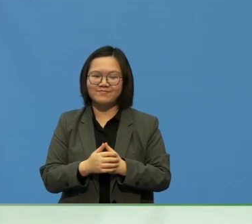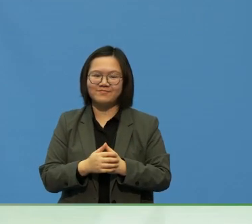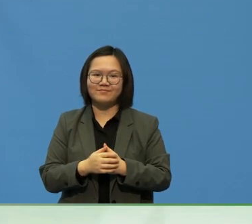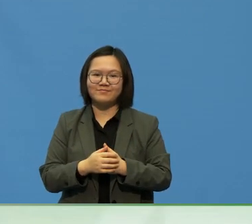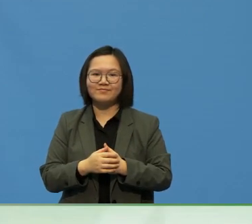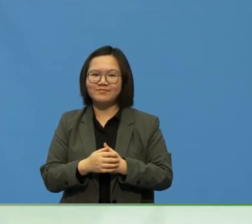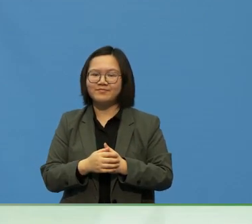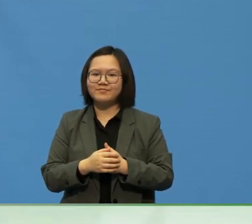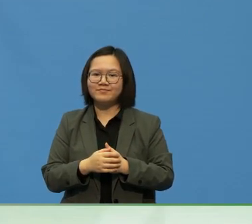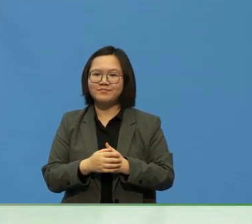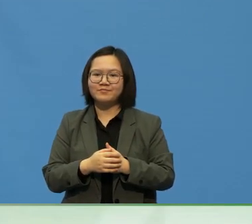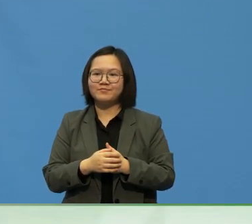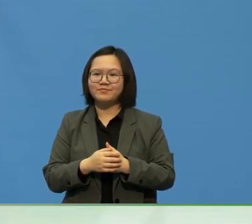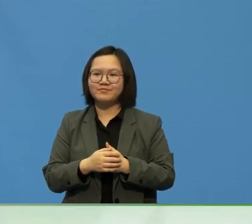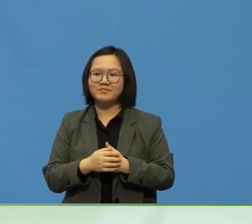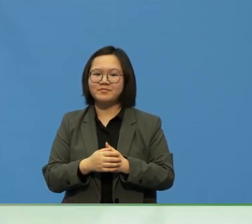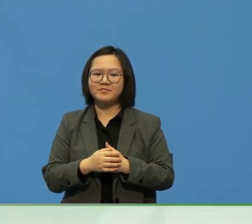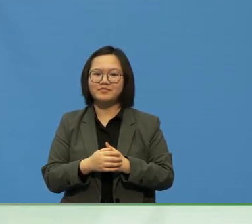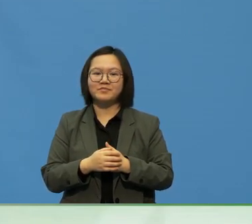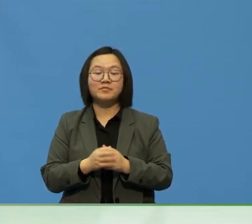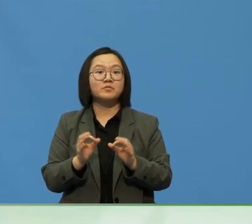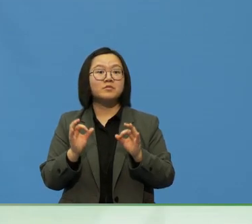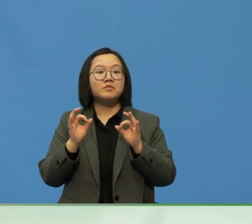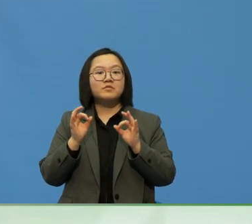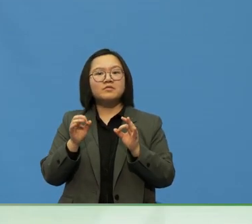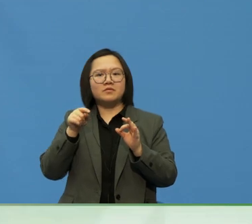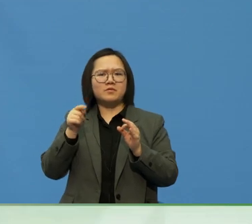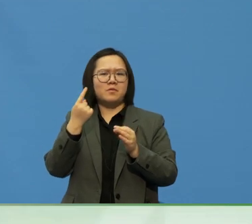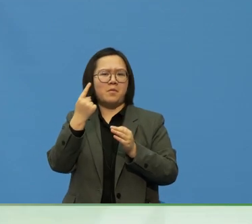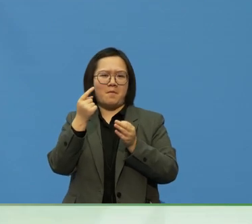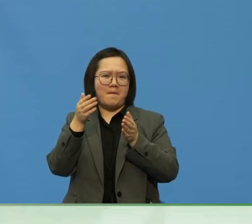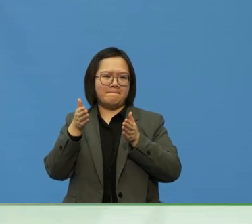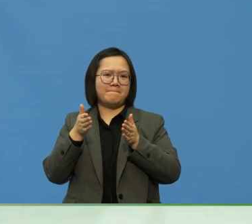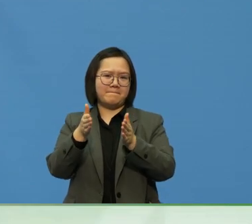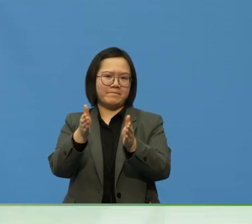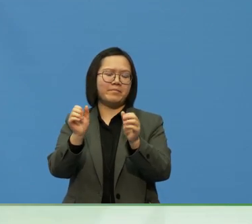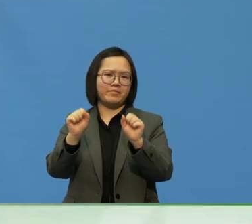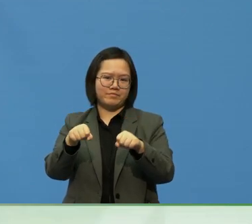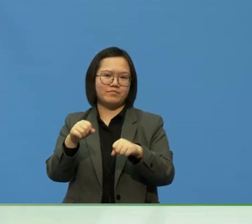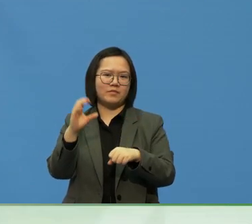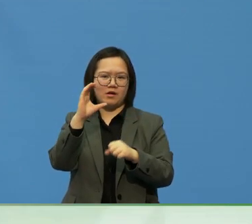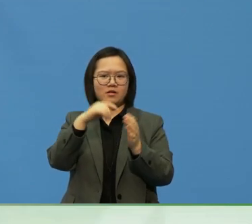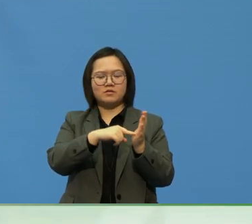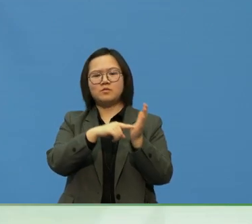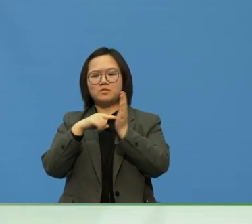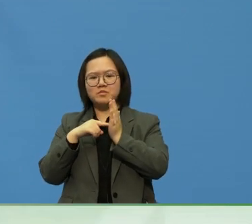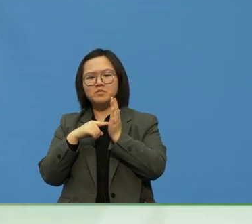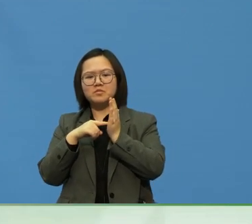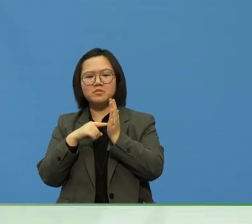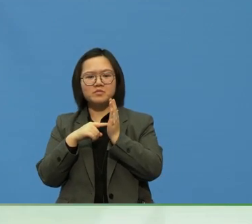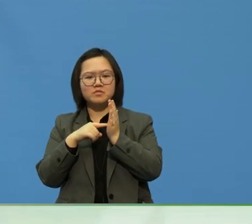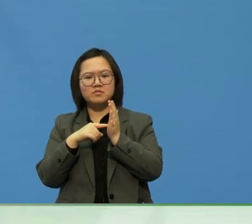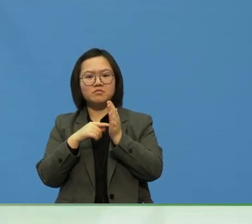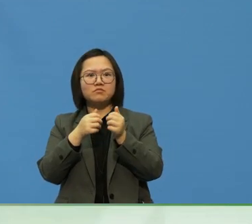Okay, so this is one approach that that Carla showed us in as one of the, maybe the good practice in that area,